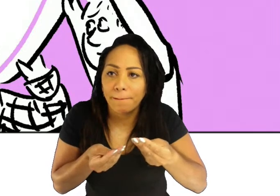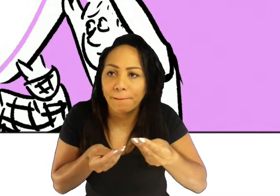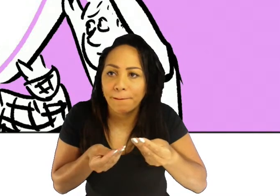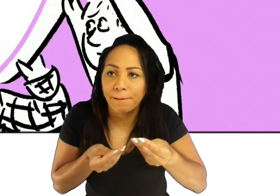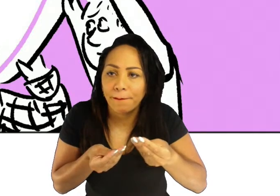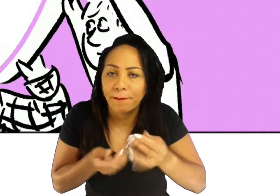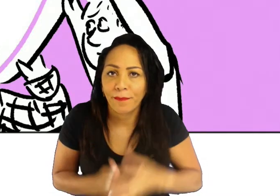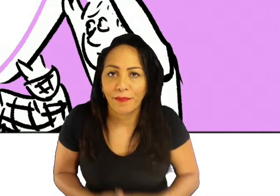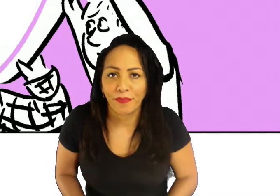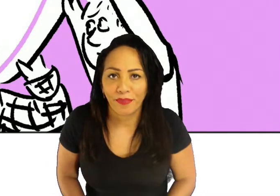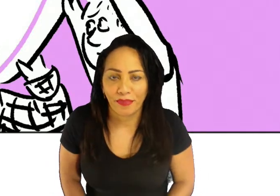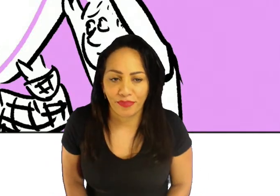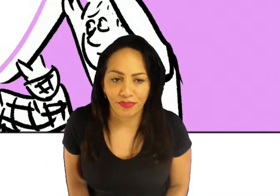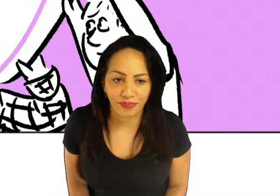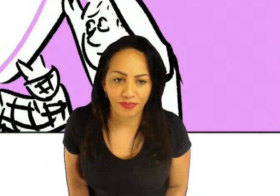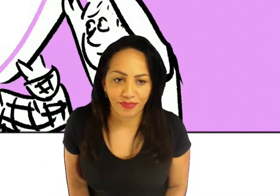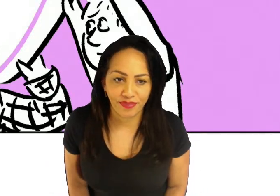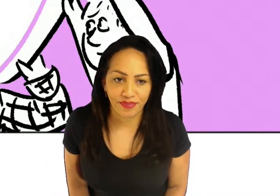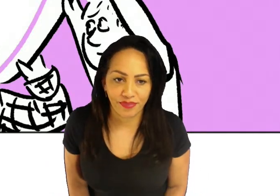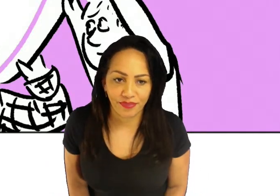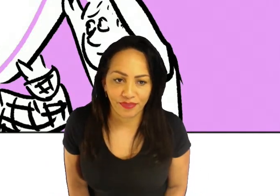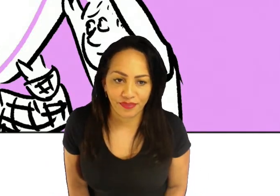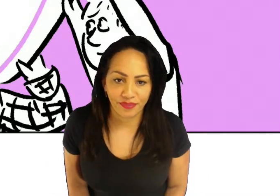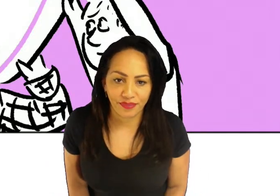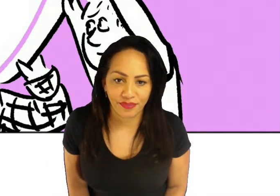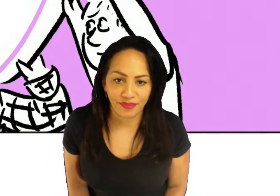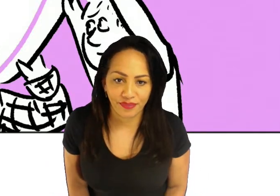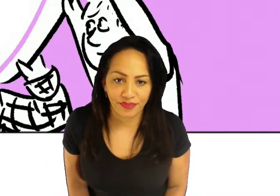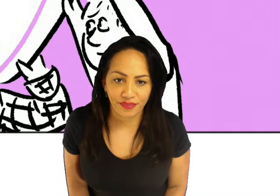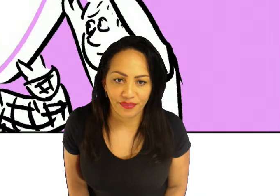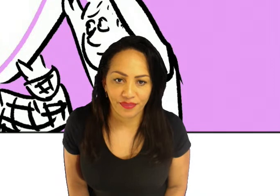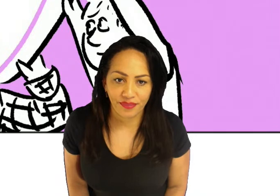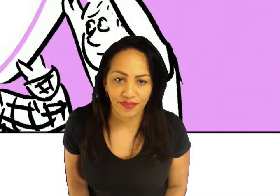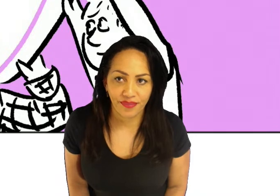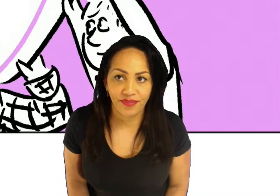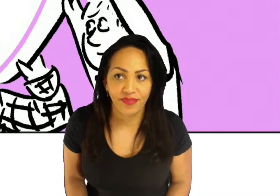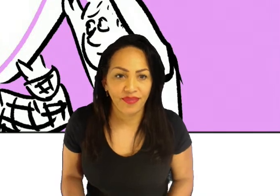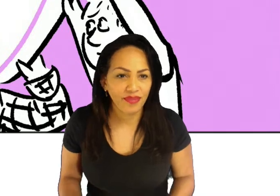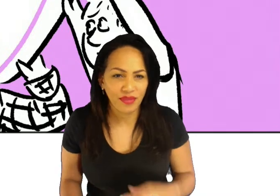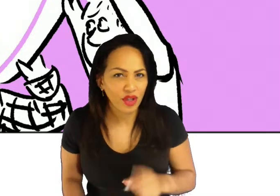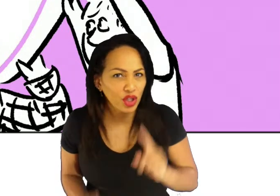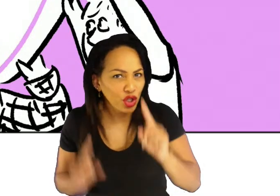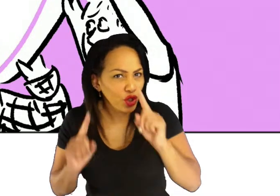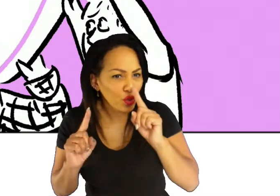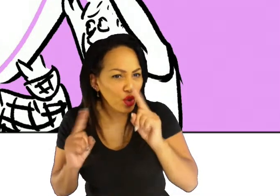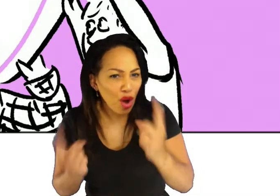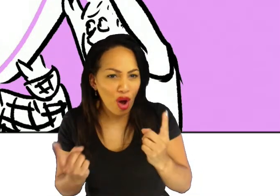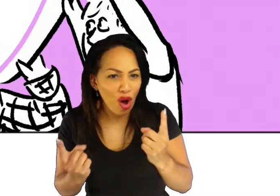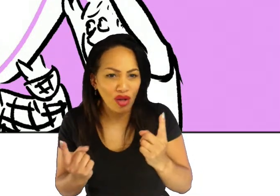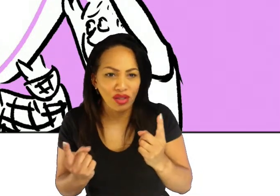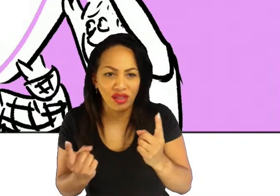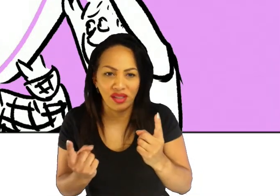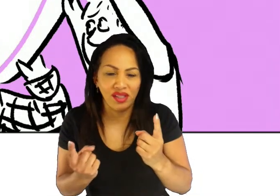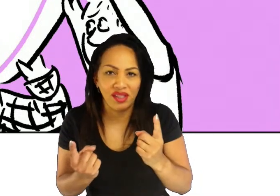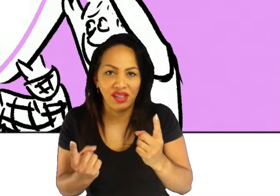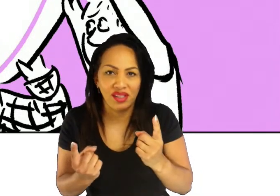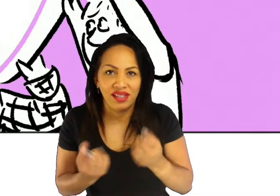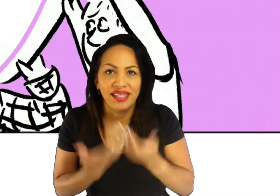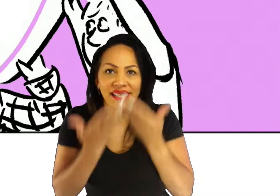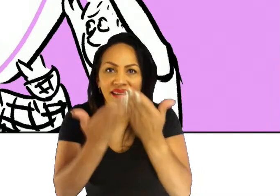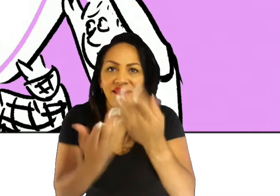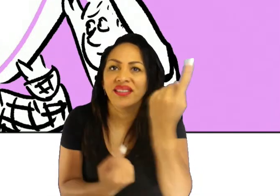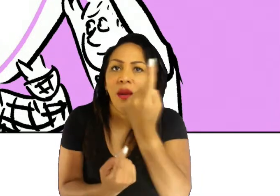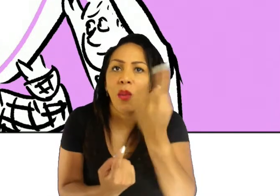give someone a prescription for antidepressants and hope that they will be okay,